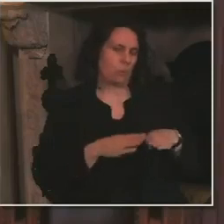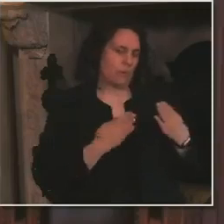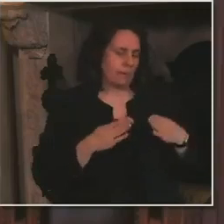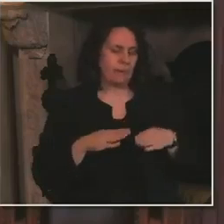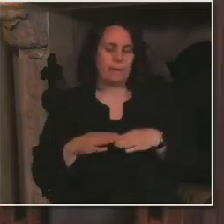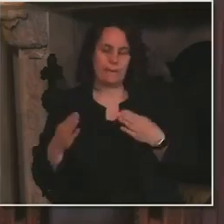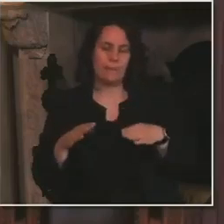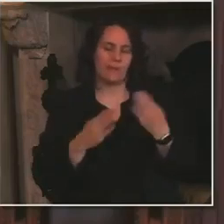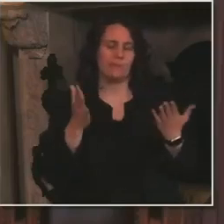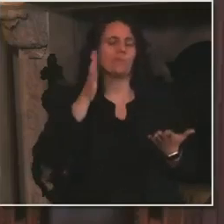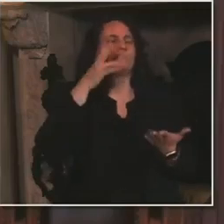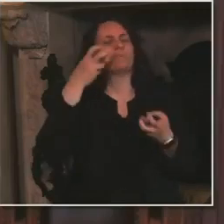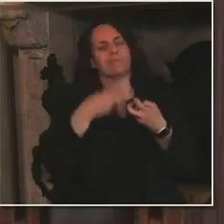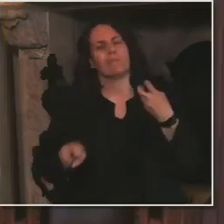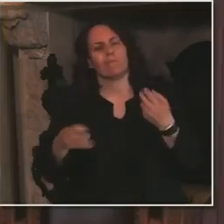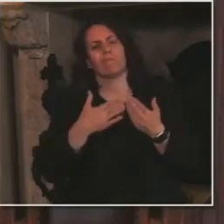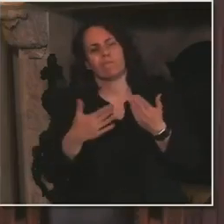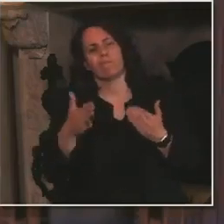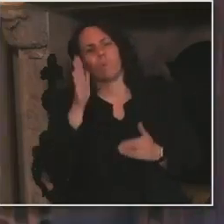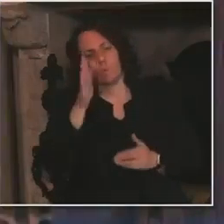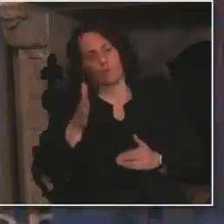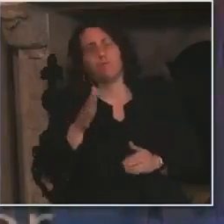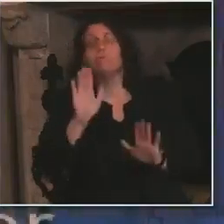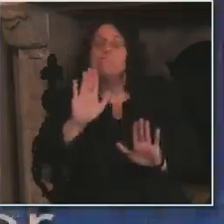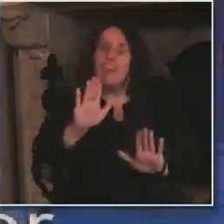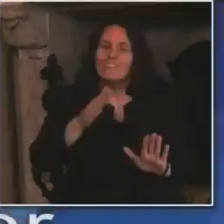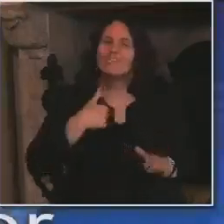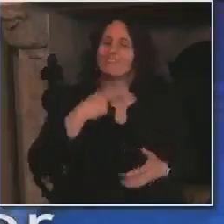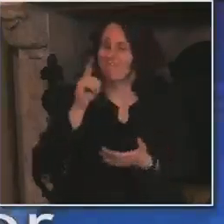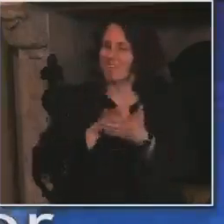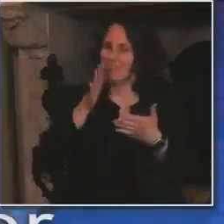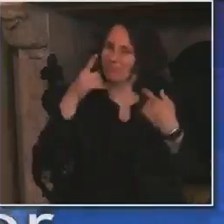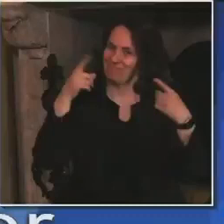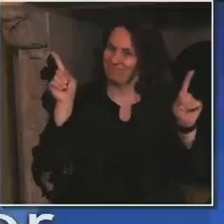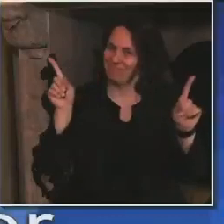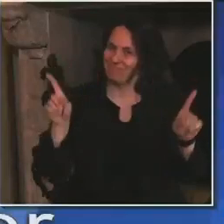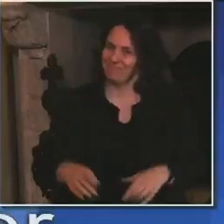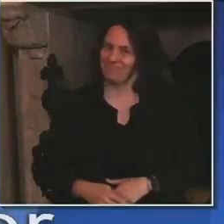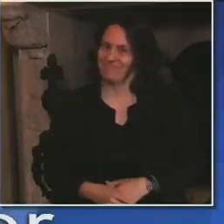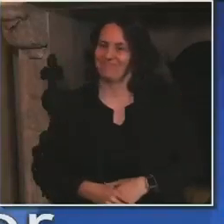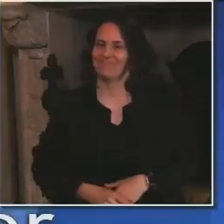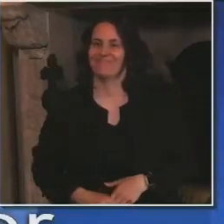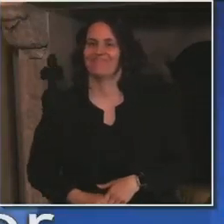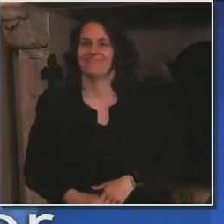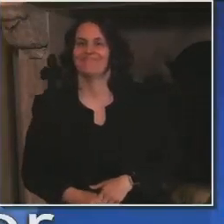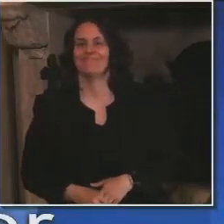place than we are today. Thank you, Adam. Now to Ryan Curry from NBC 26 in Green Bay. Ryan?